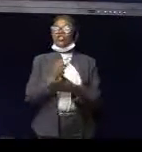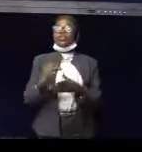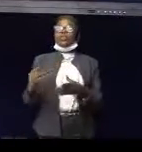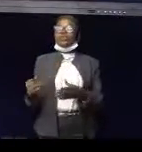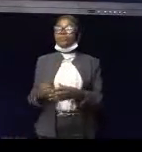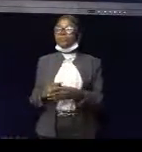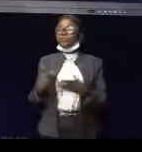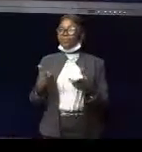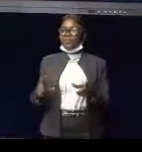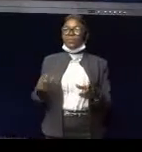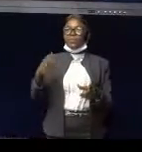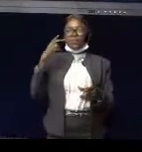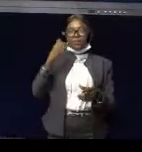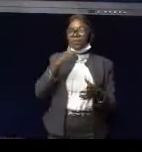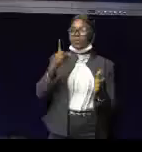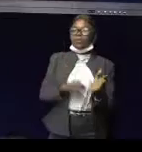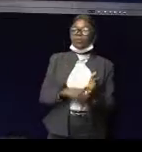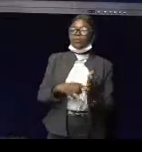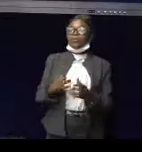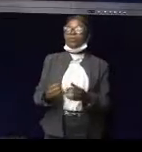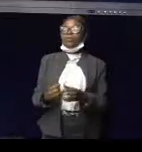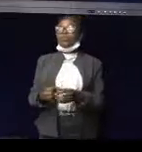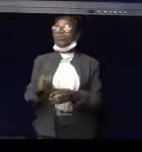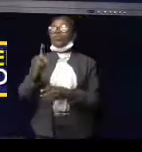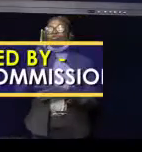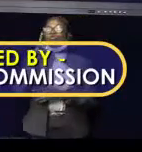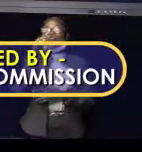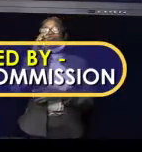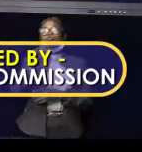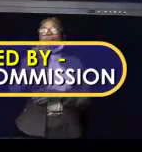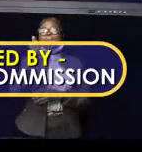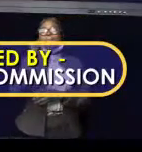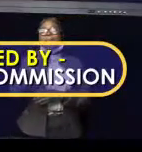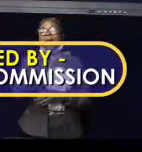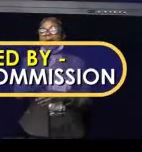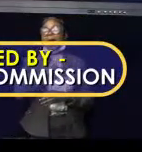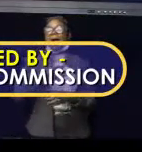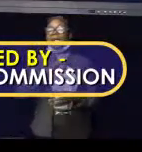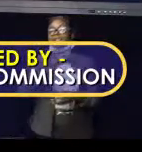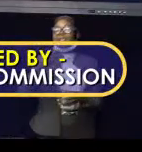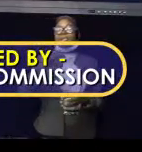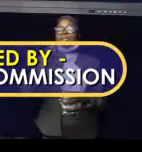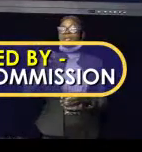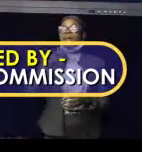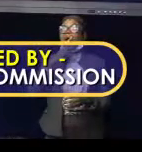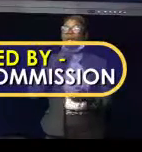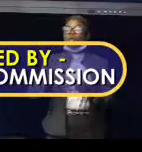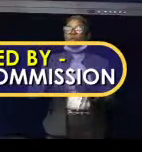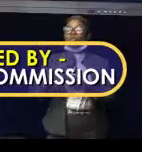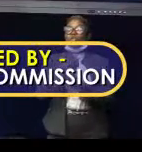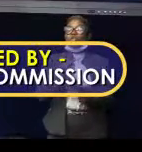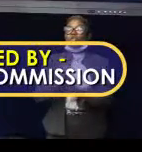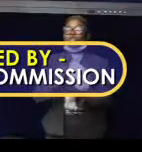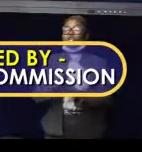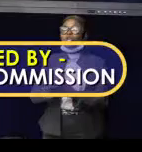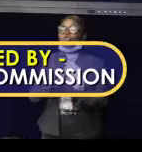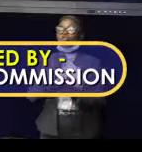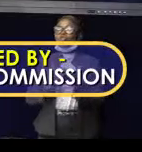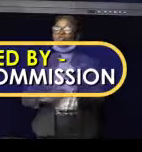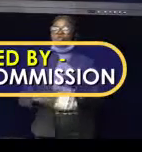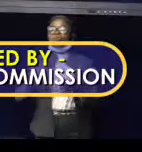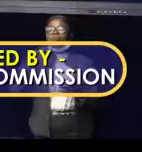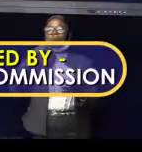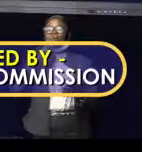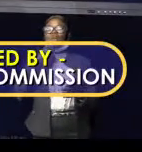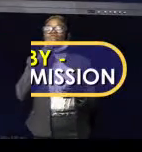consider this problem. Now, Umar and Z are to share some sweets, such that Umar is to